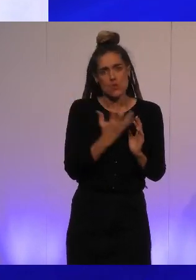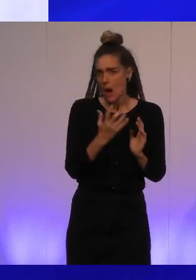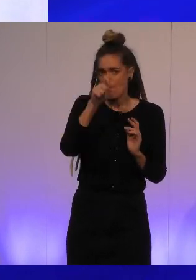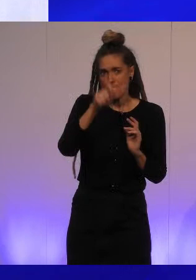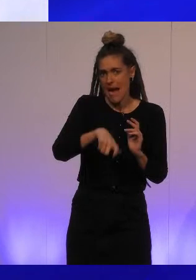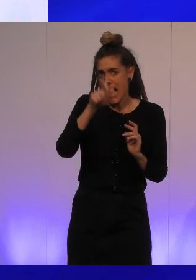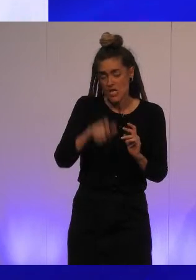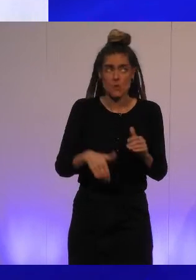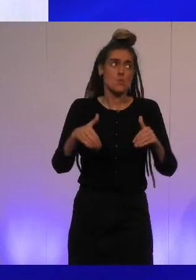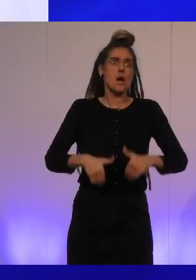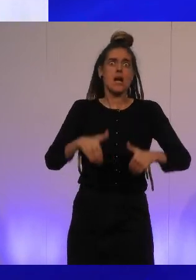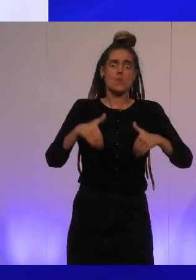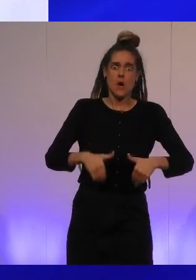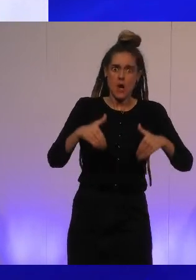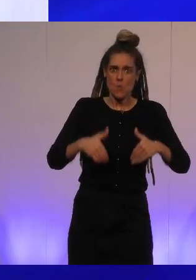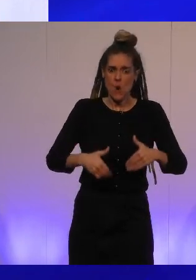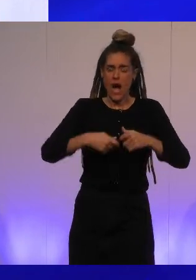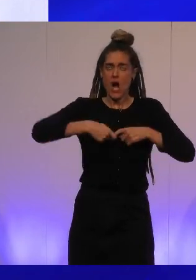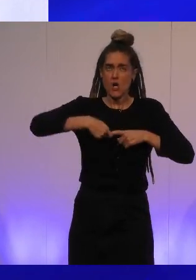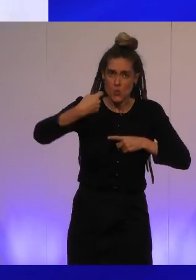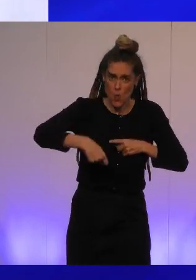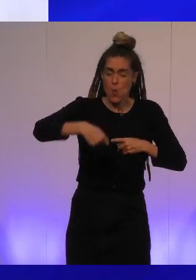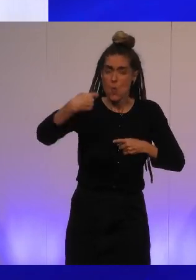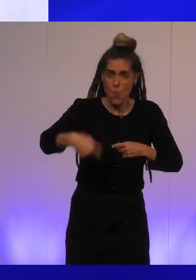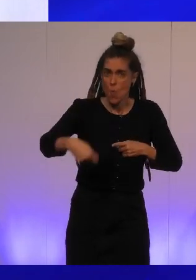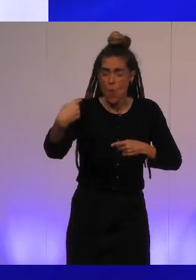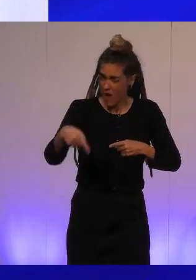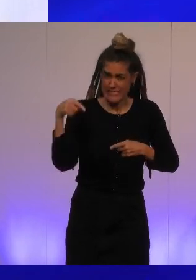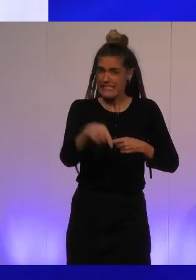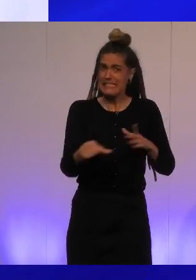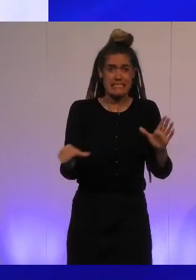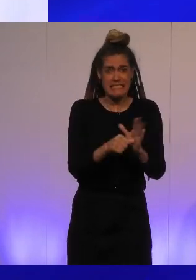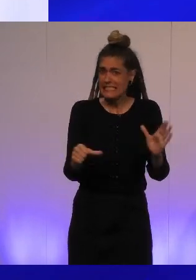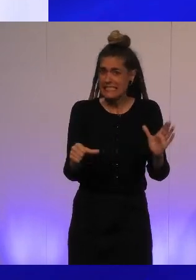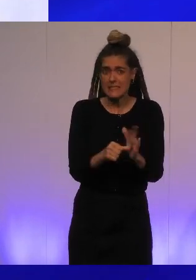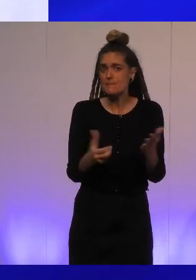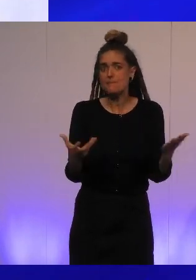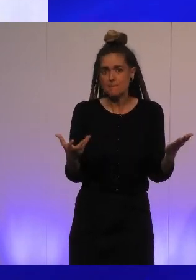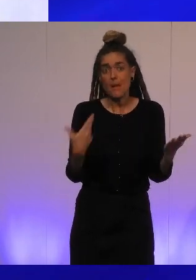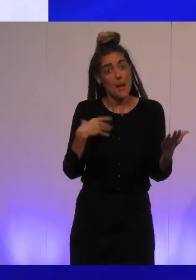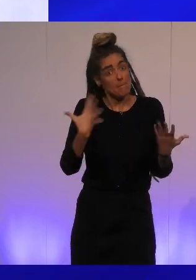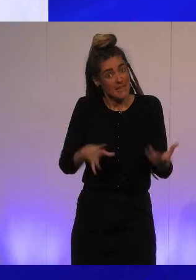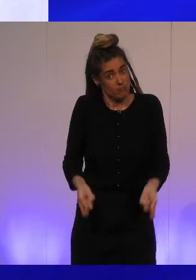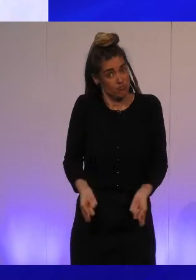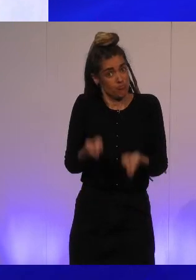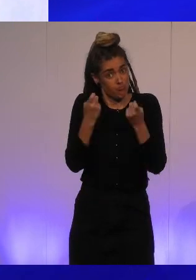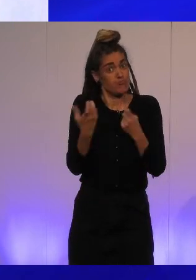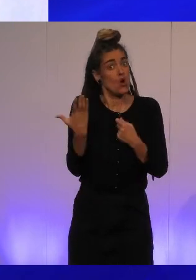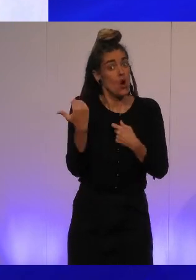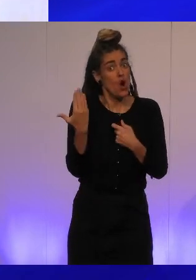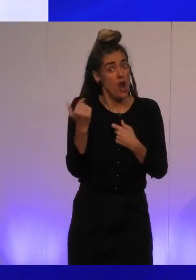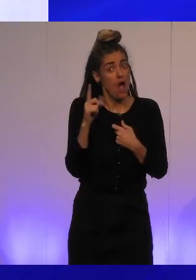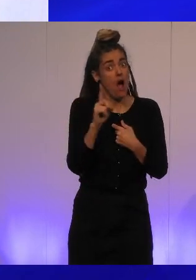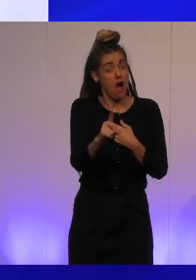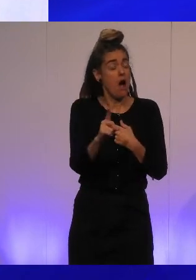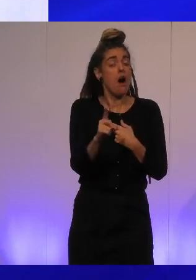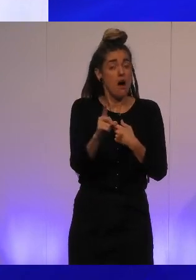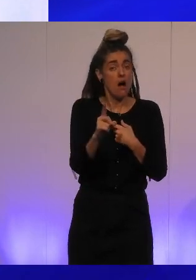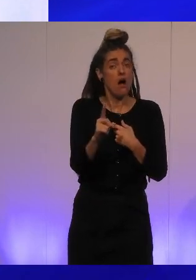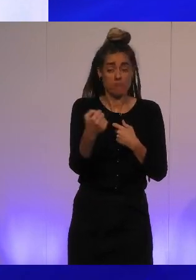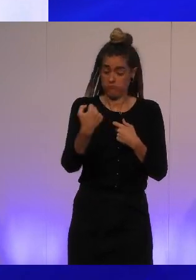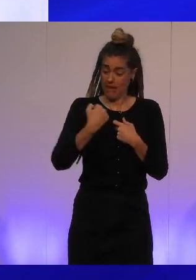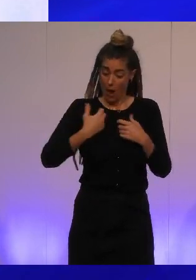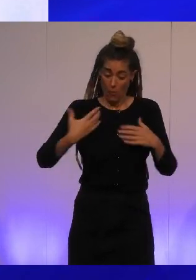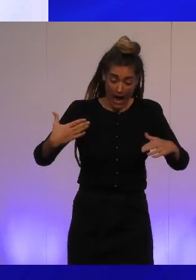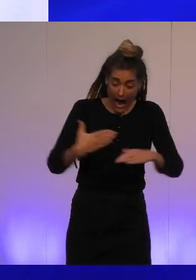waiting any longer than you really have to is really hard. As I touched on earlier, we have increased the level